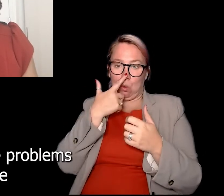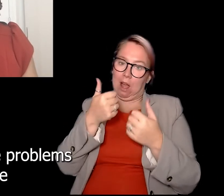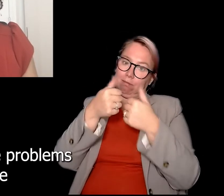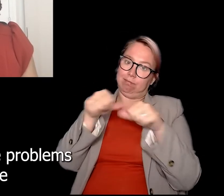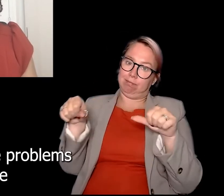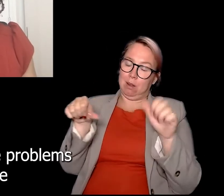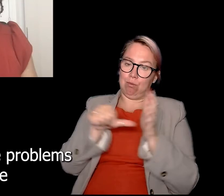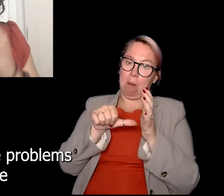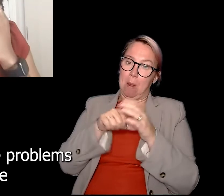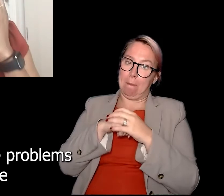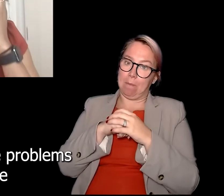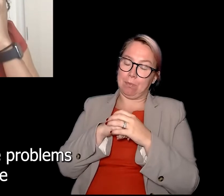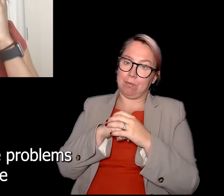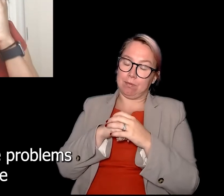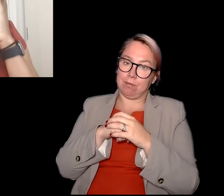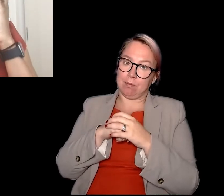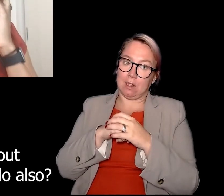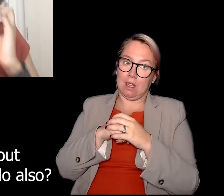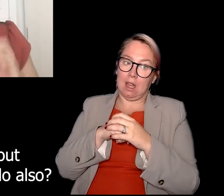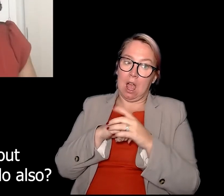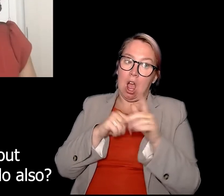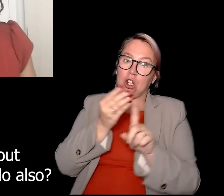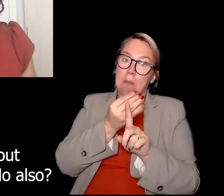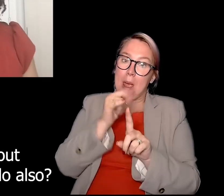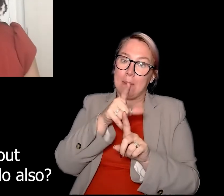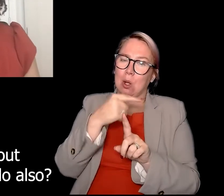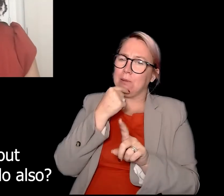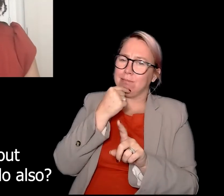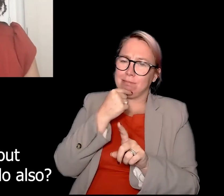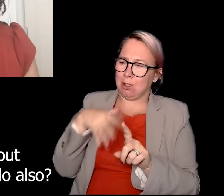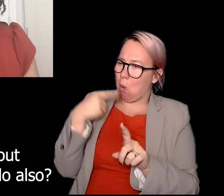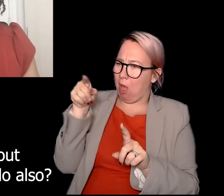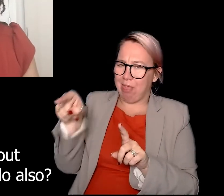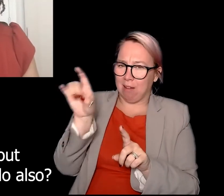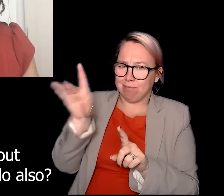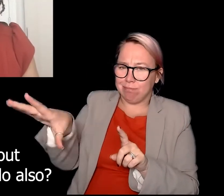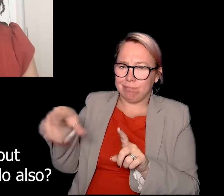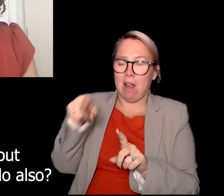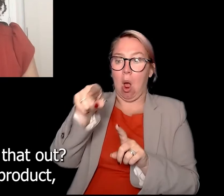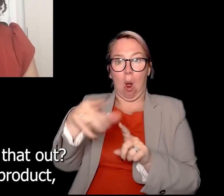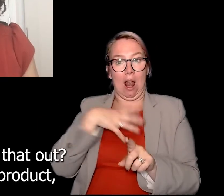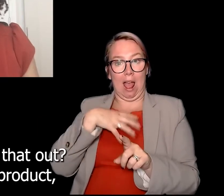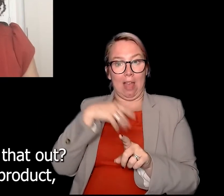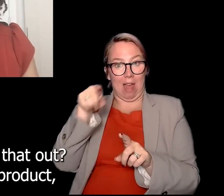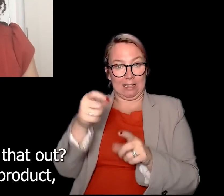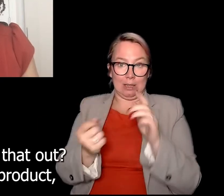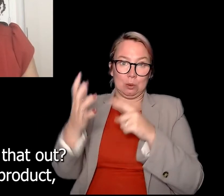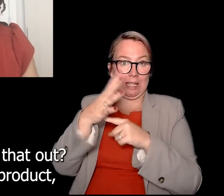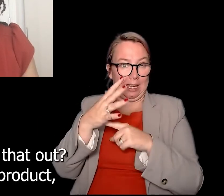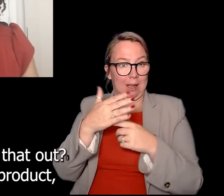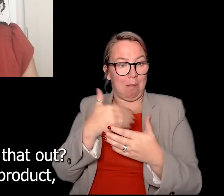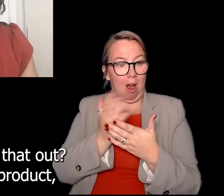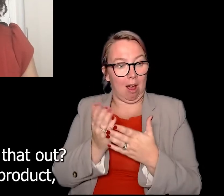a disproportionate value to the problems that I'm trying to solve? And how did you work out what you weren't going to do also? And like, how do you know to rule